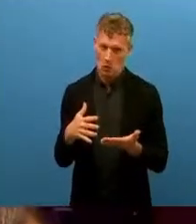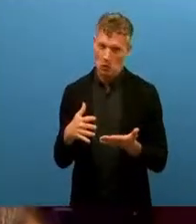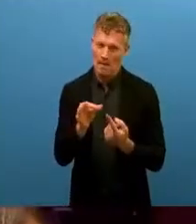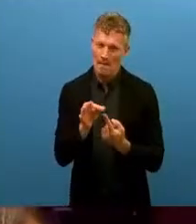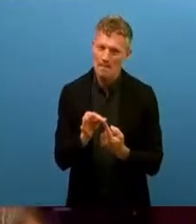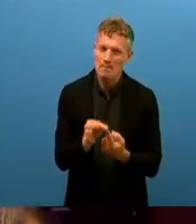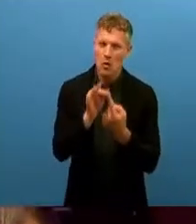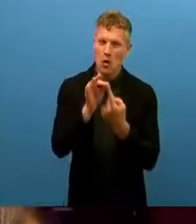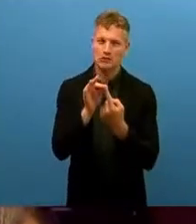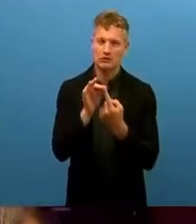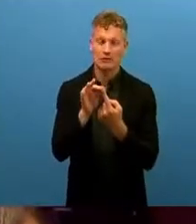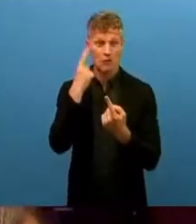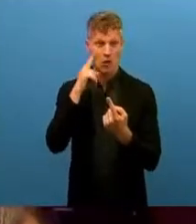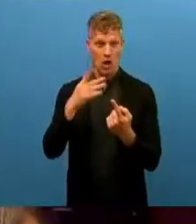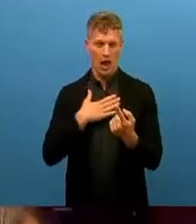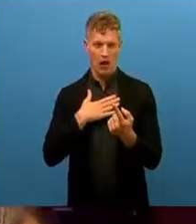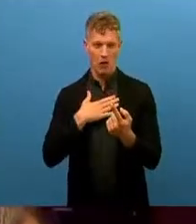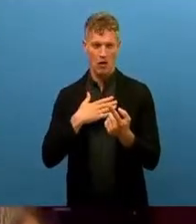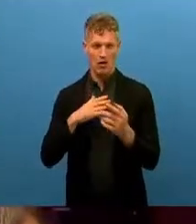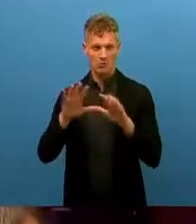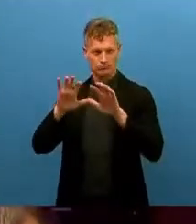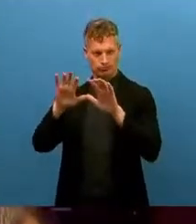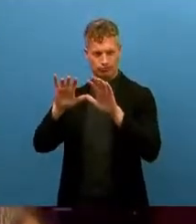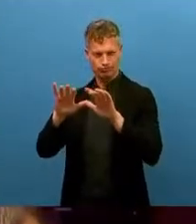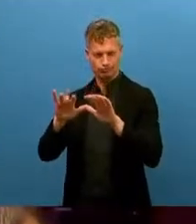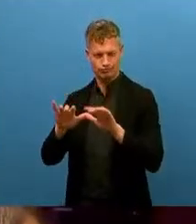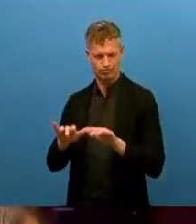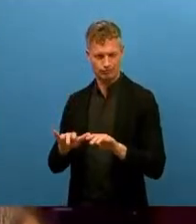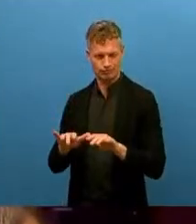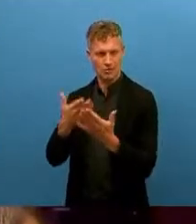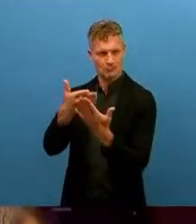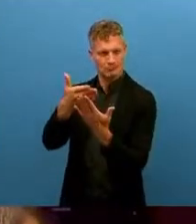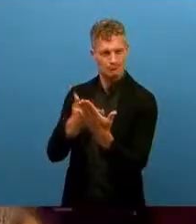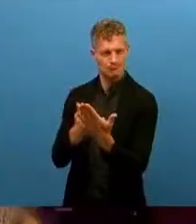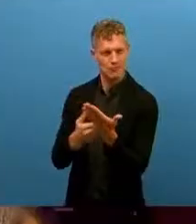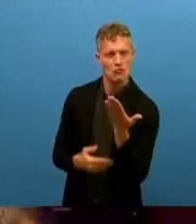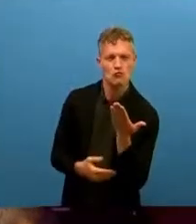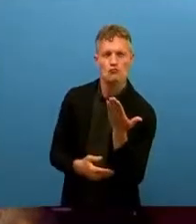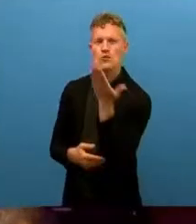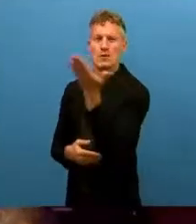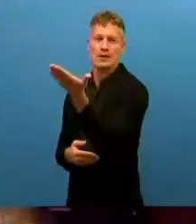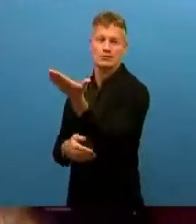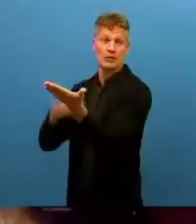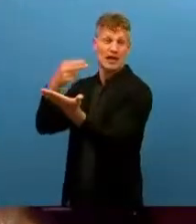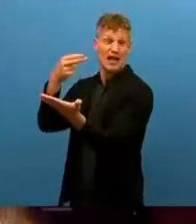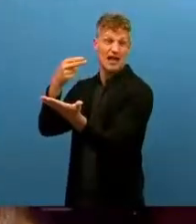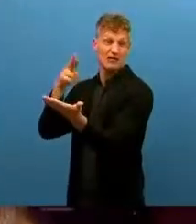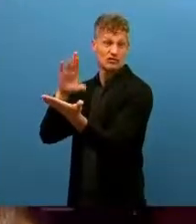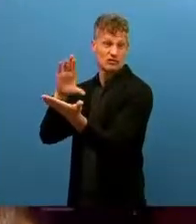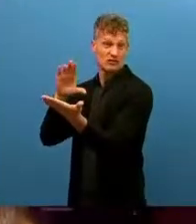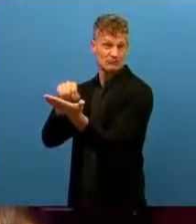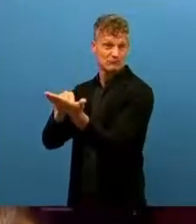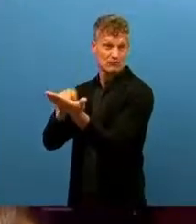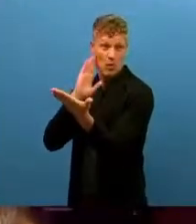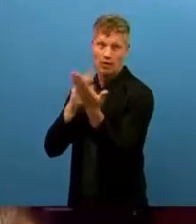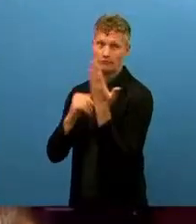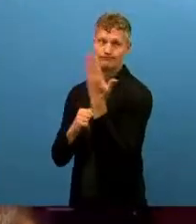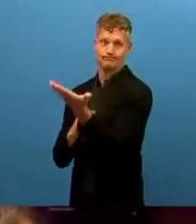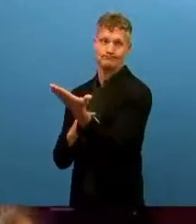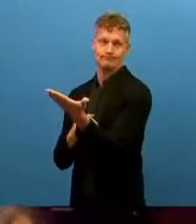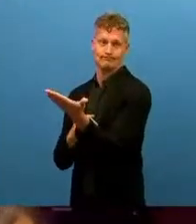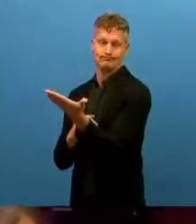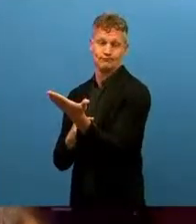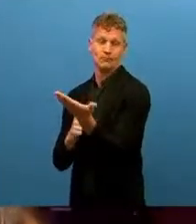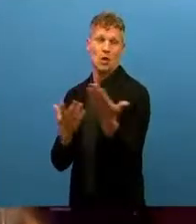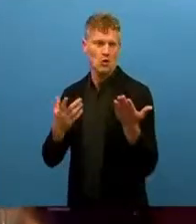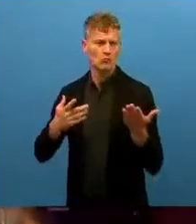final recommendations to the Human Rights Council. We look forward to working together with